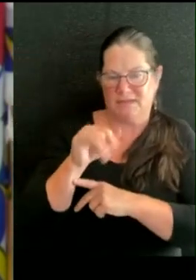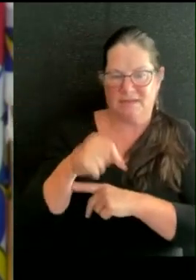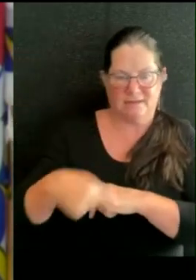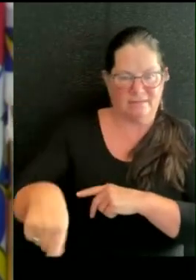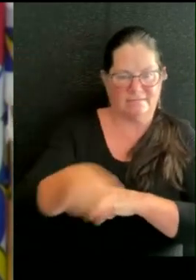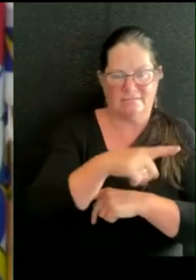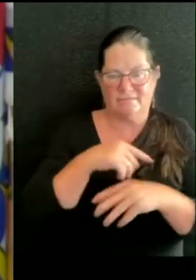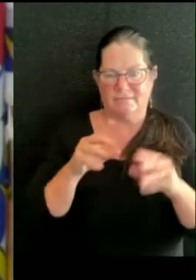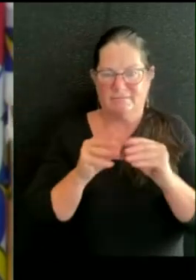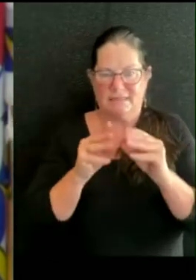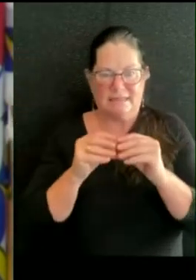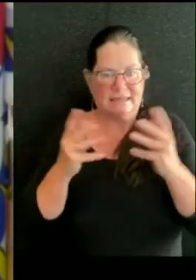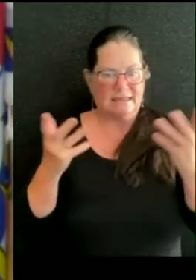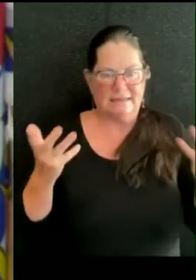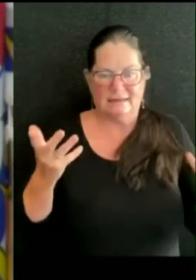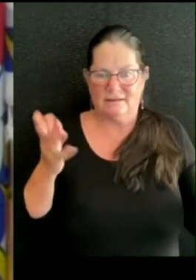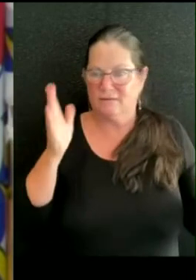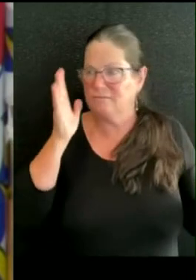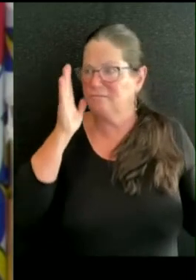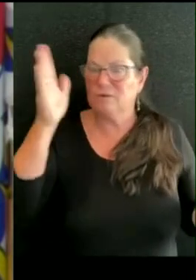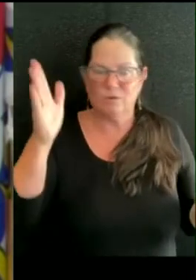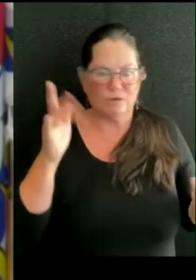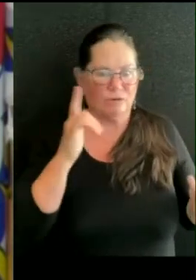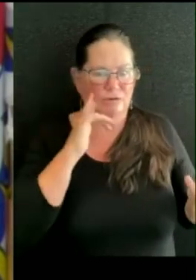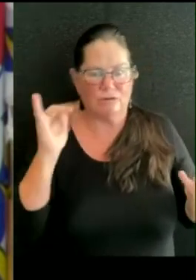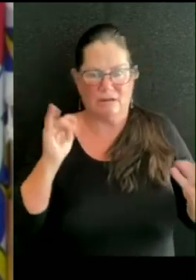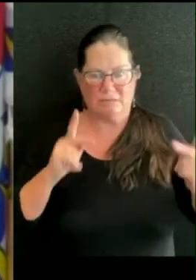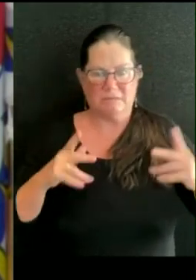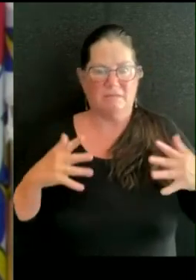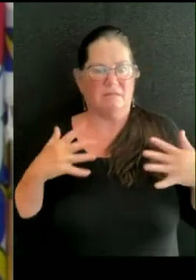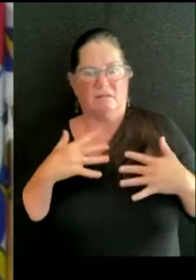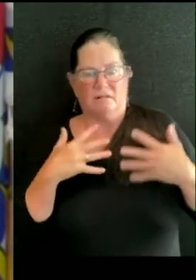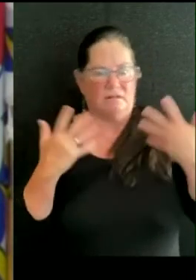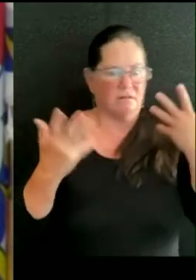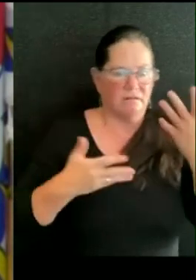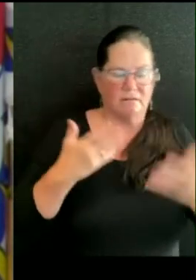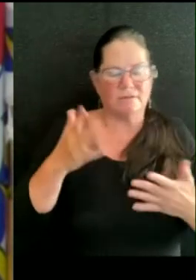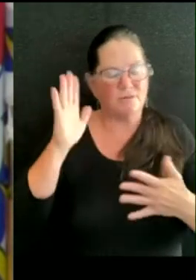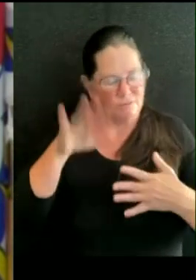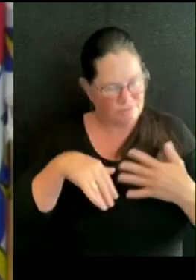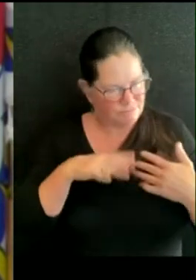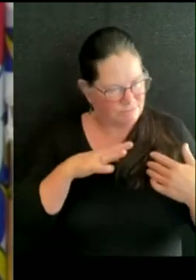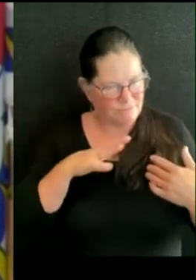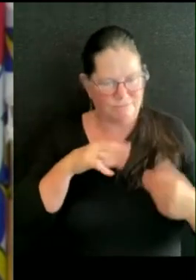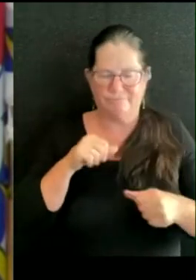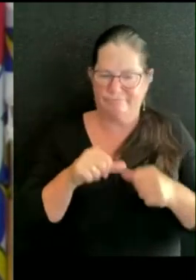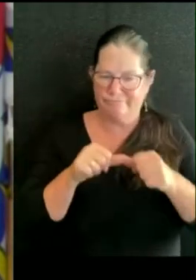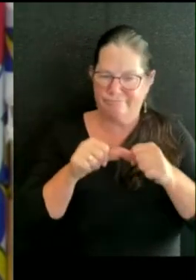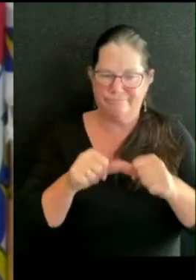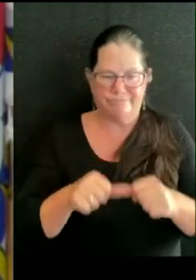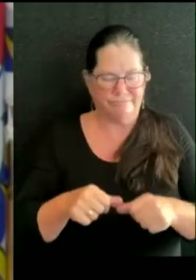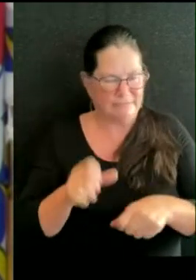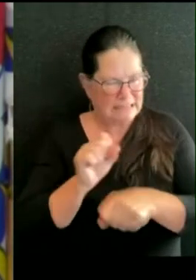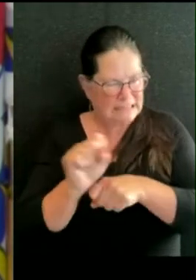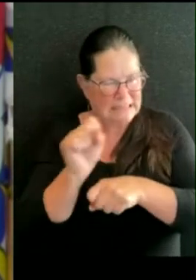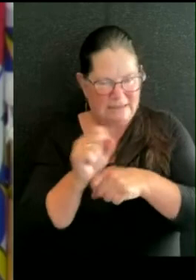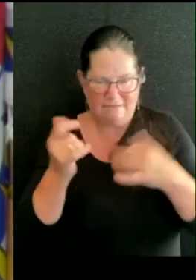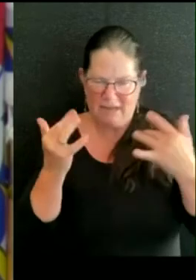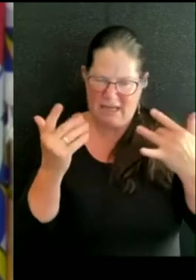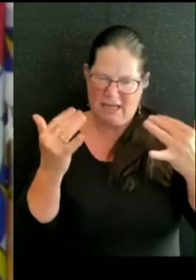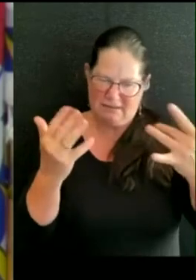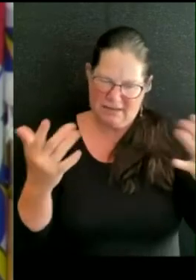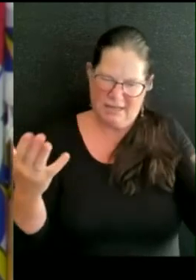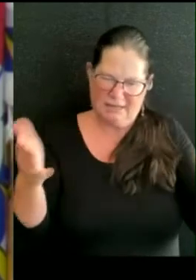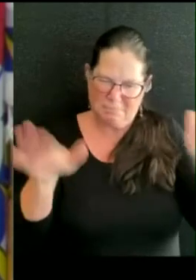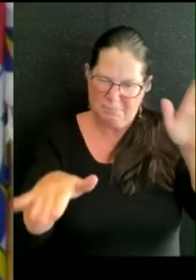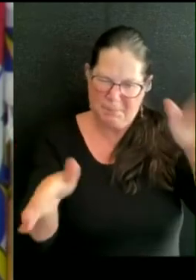hold? There is an ongoing firefight. We've heard a lot about planned ignitions. People are going to